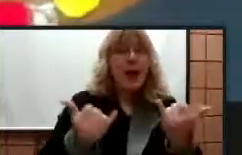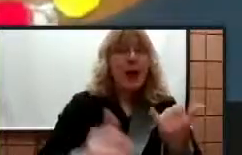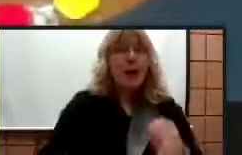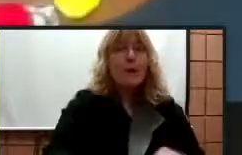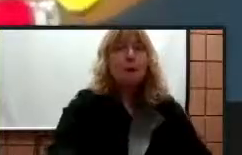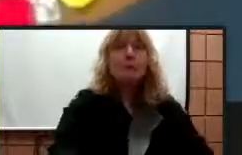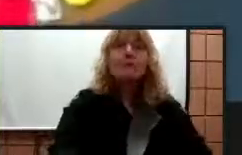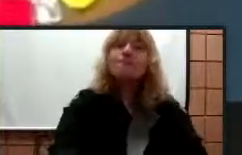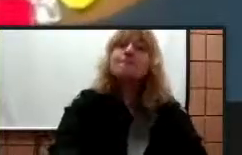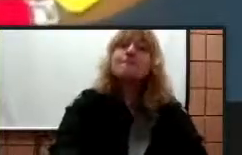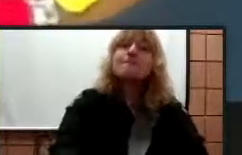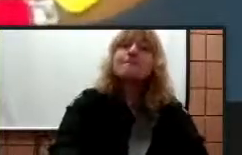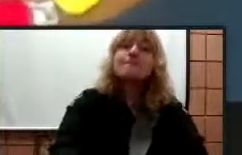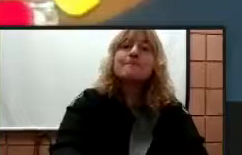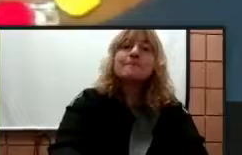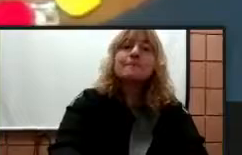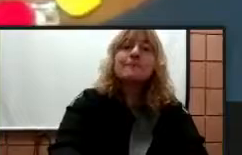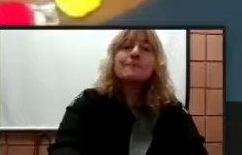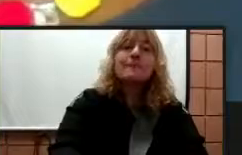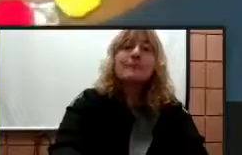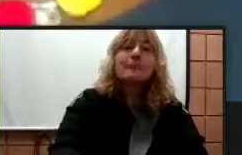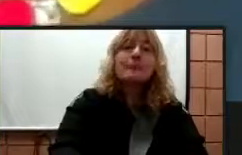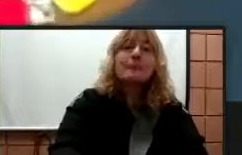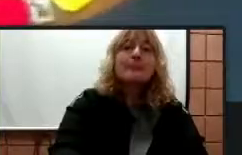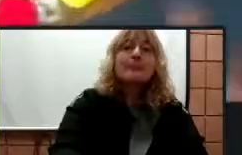of war between,